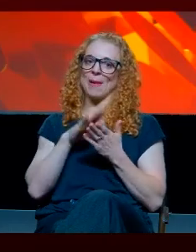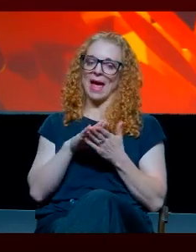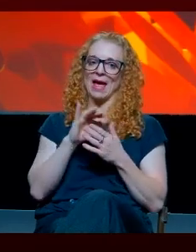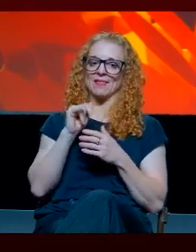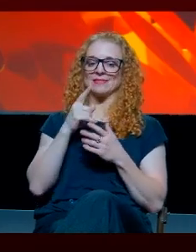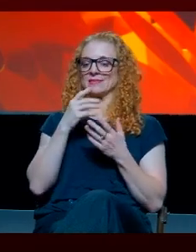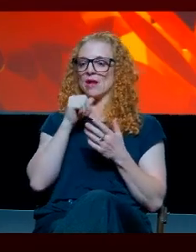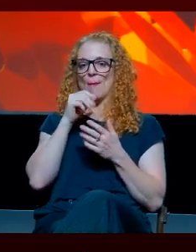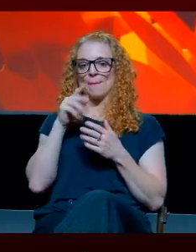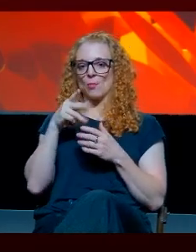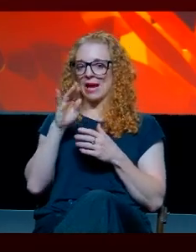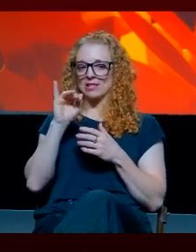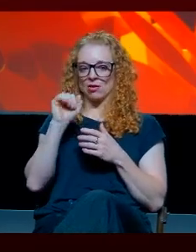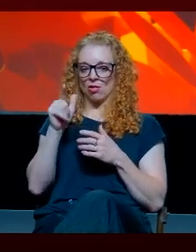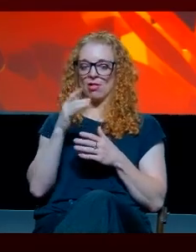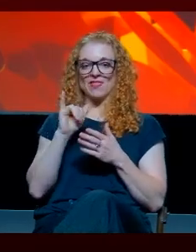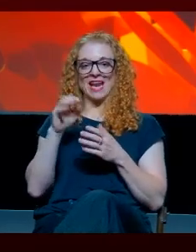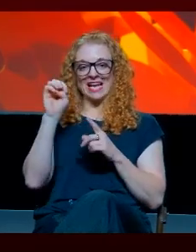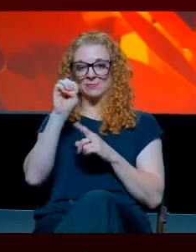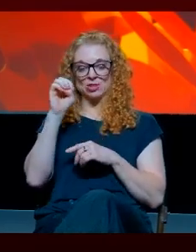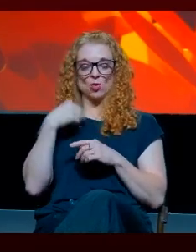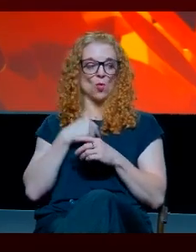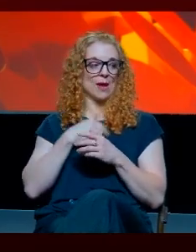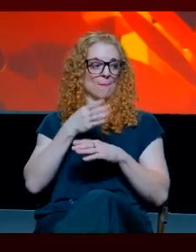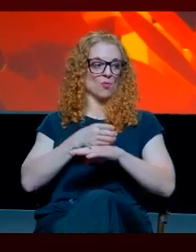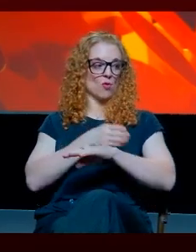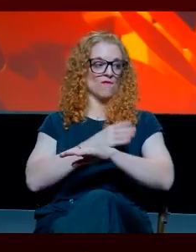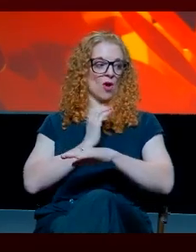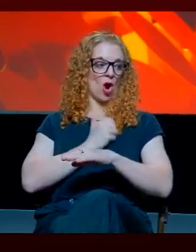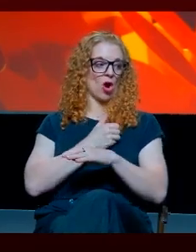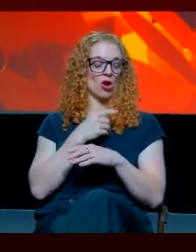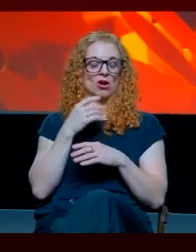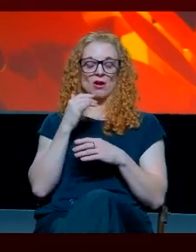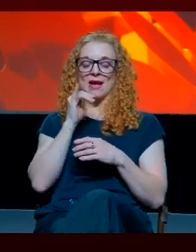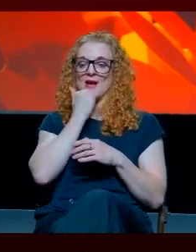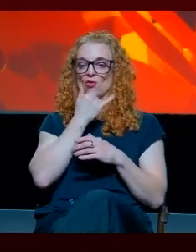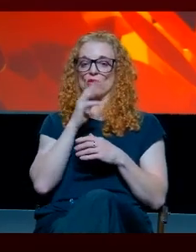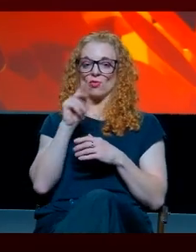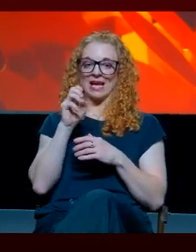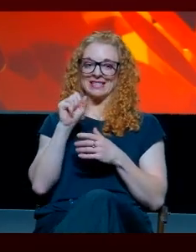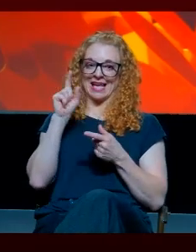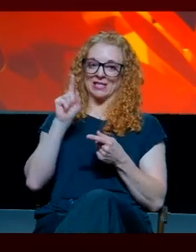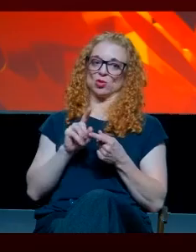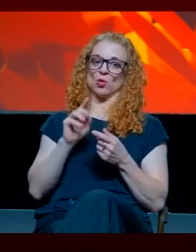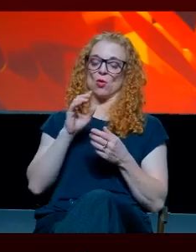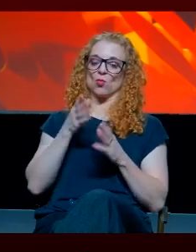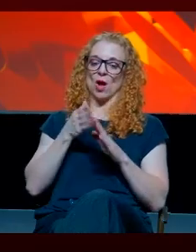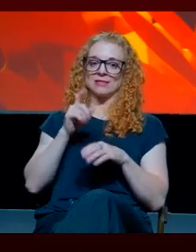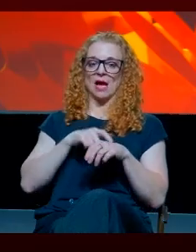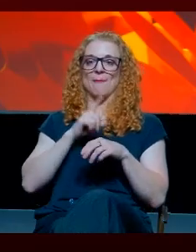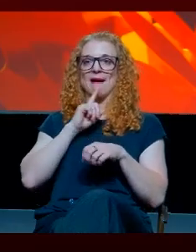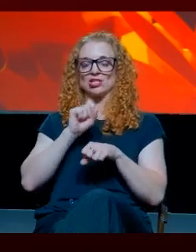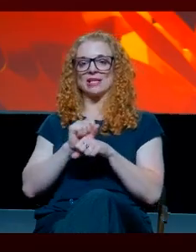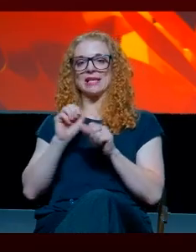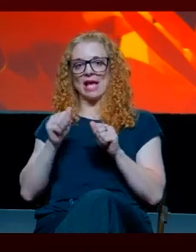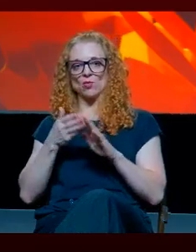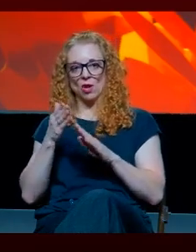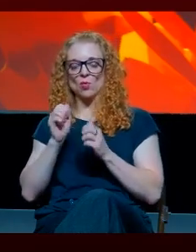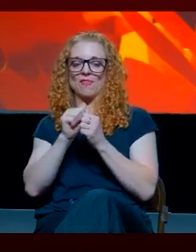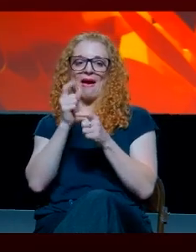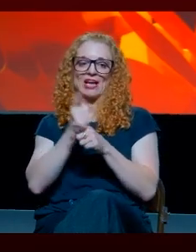the exponential, as we improve our error rates, actually gets them down to a runtime that actually can make them run and give you accurate